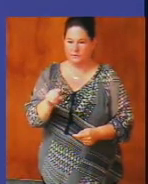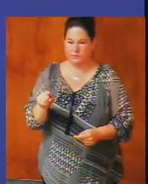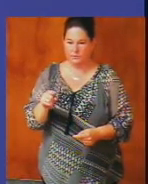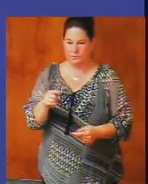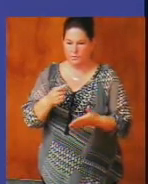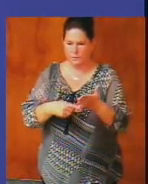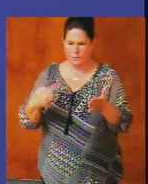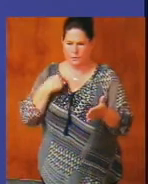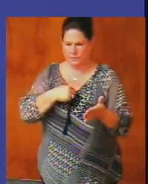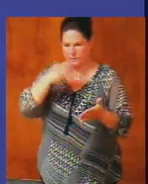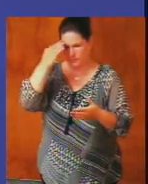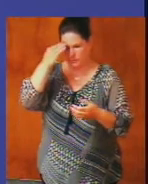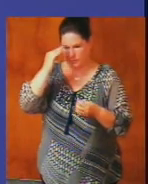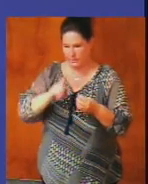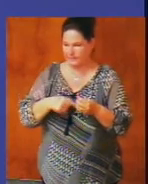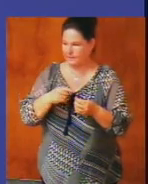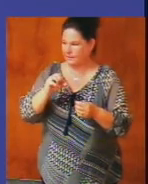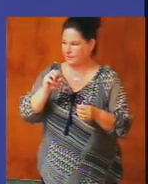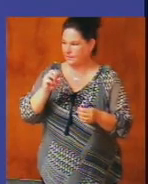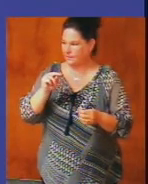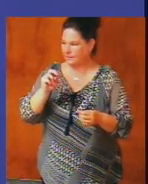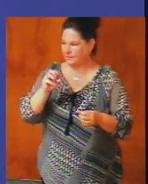Onesimus?